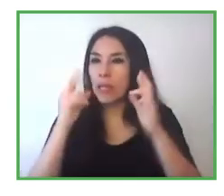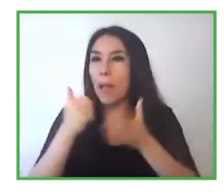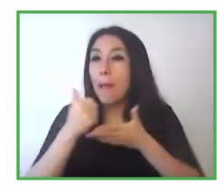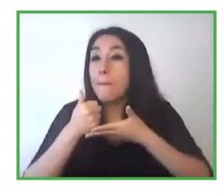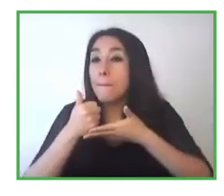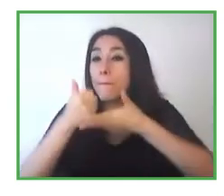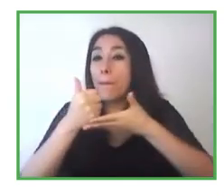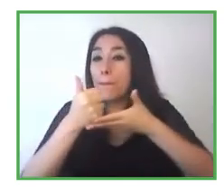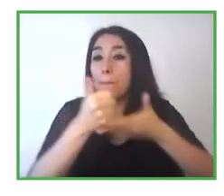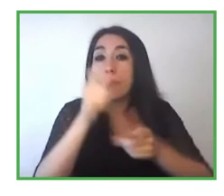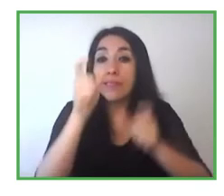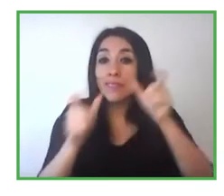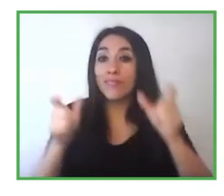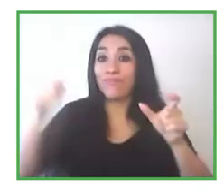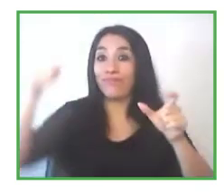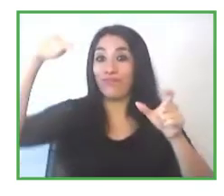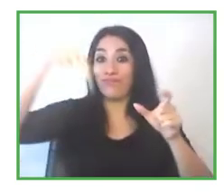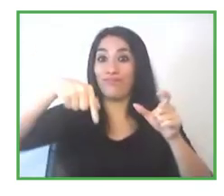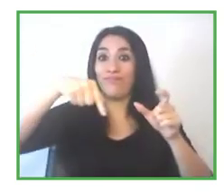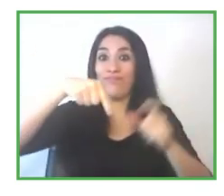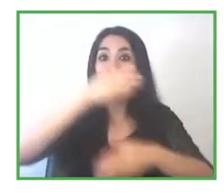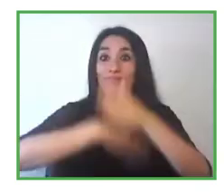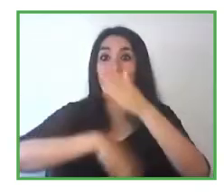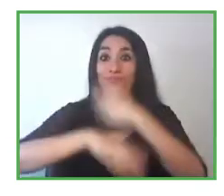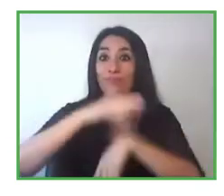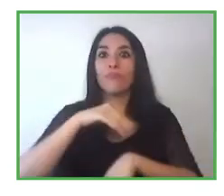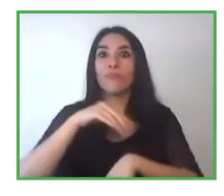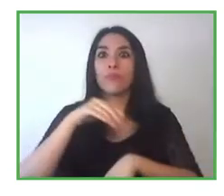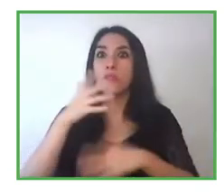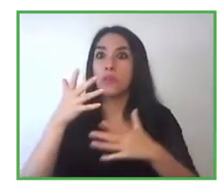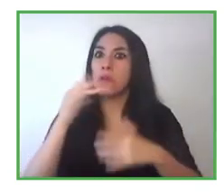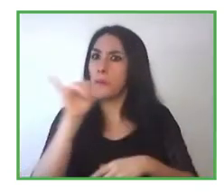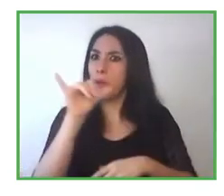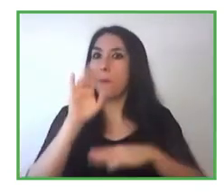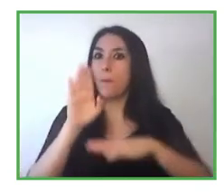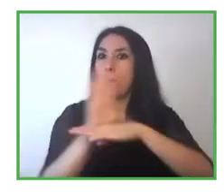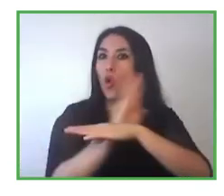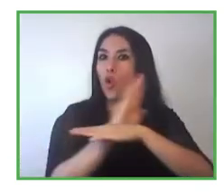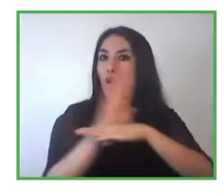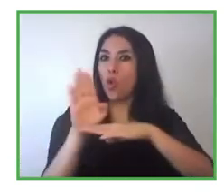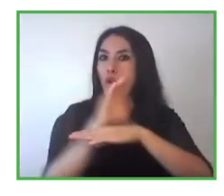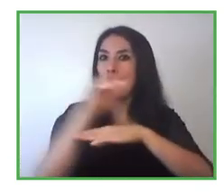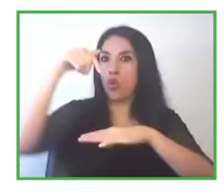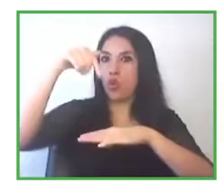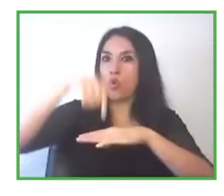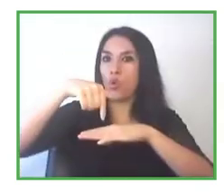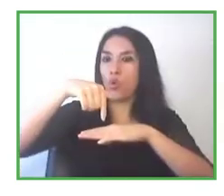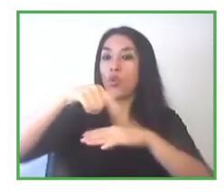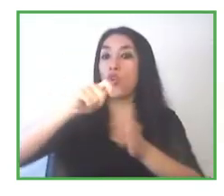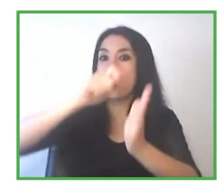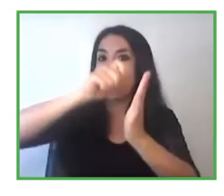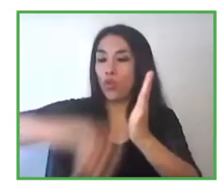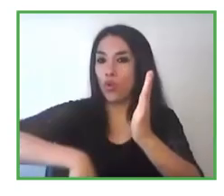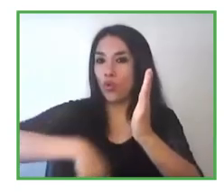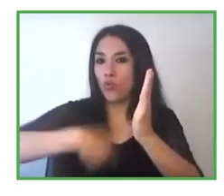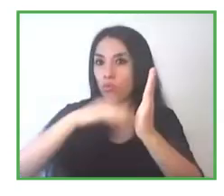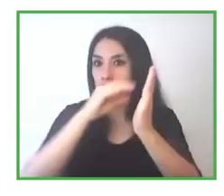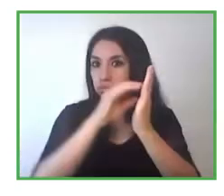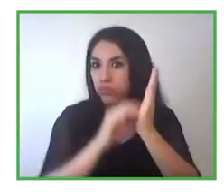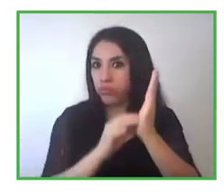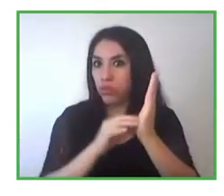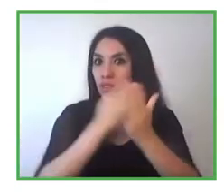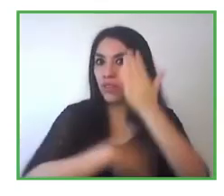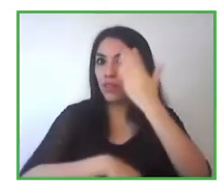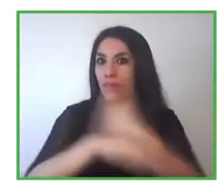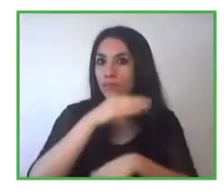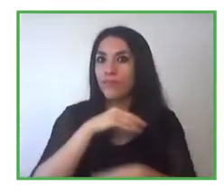facilitating resource for people with disabilities, but also for companies and entities that are hiring. Having an institution such